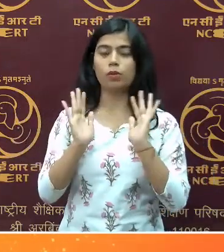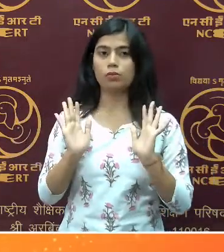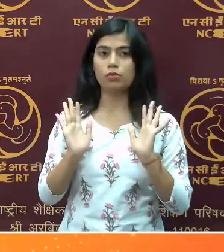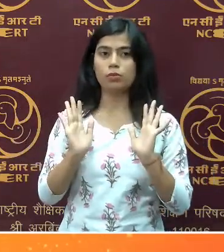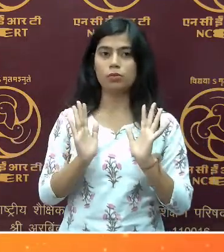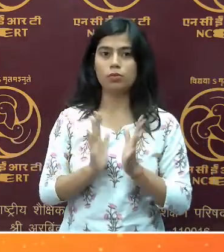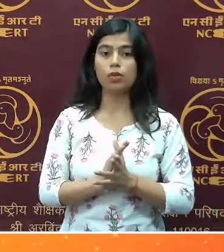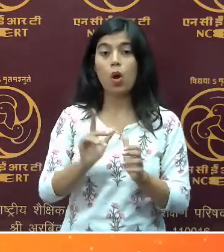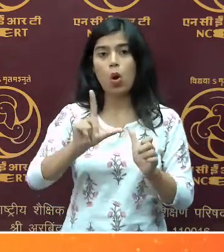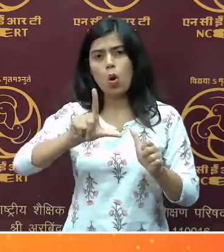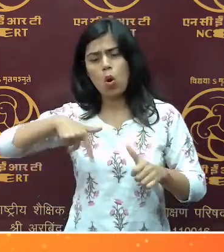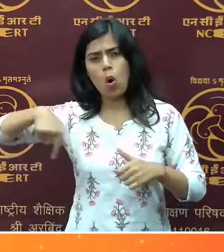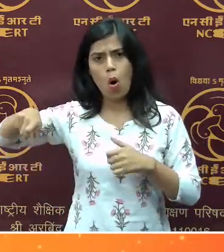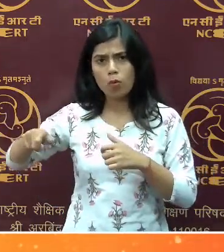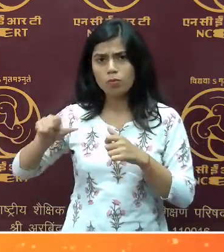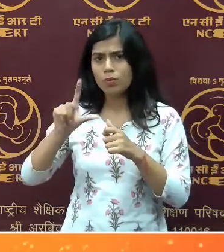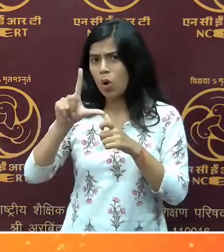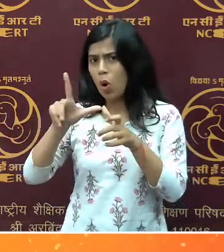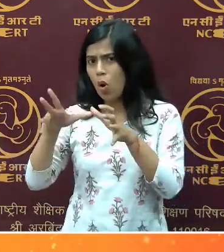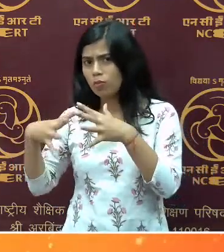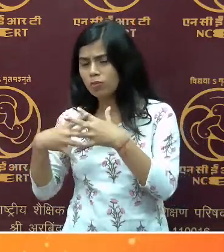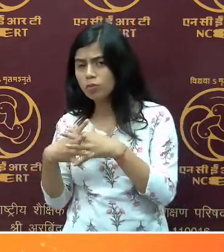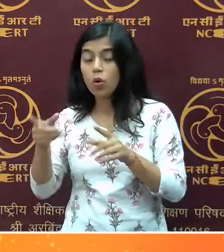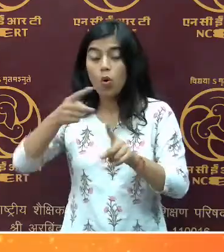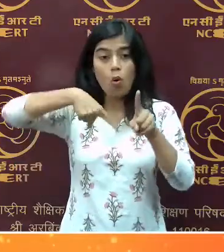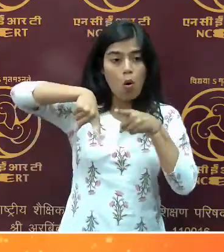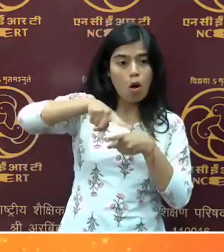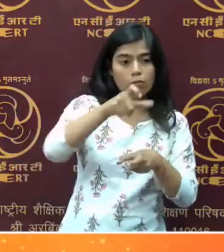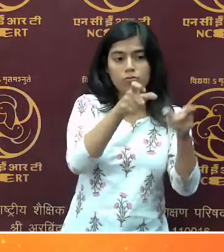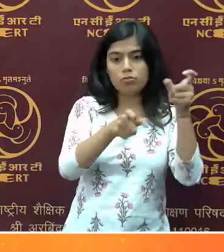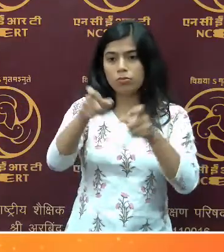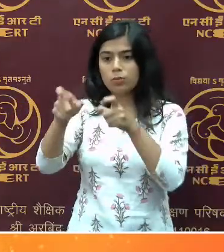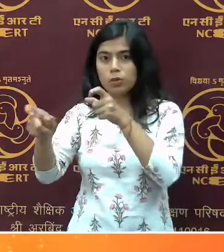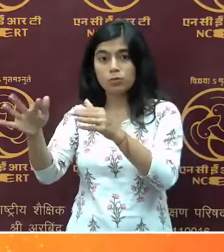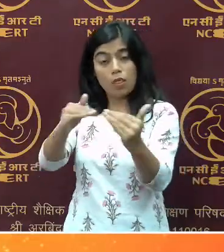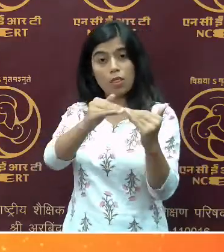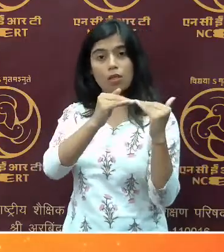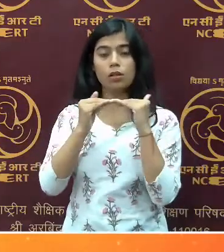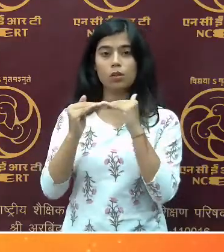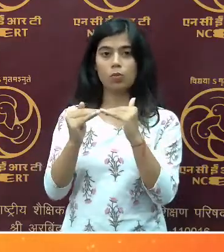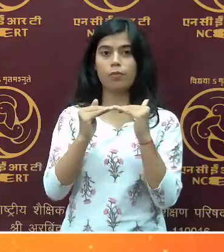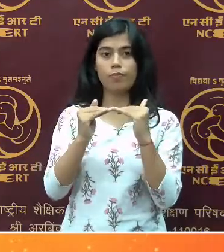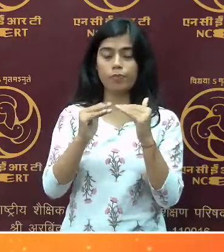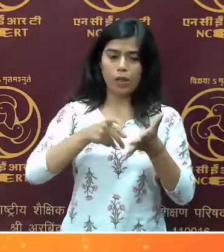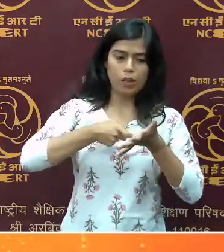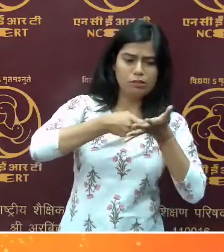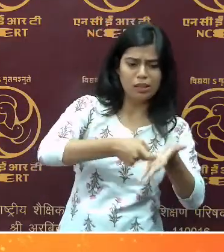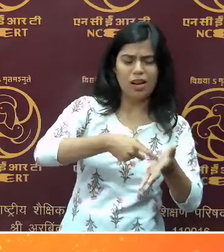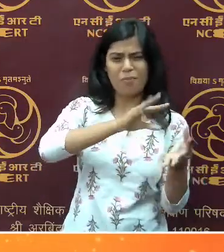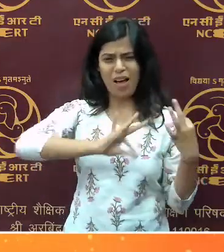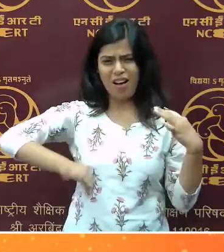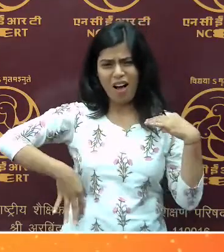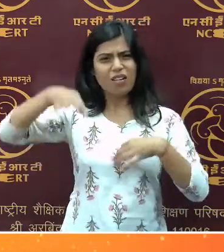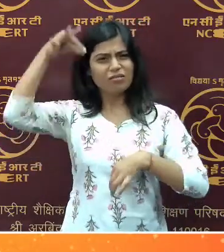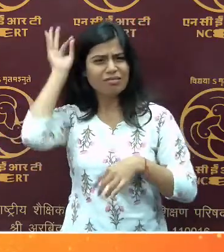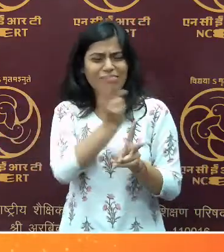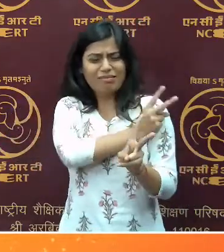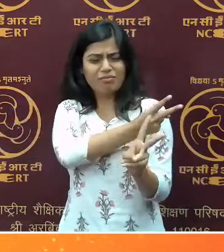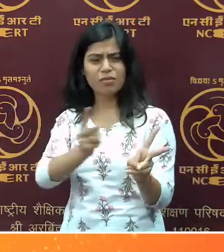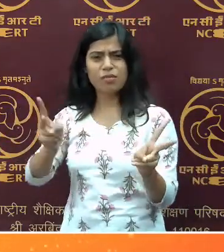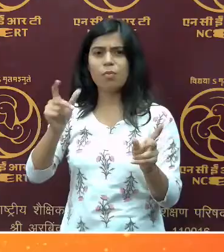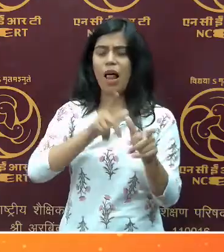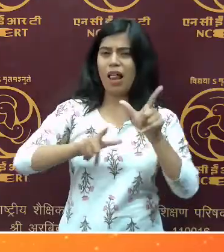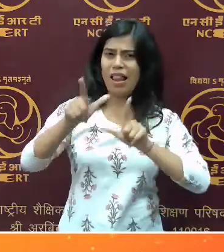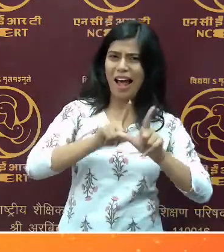means all the citizens of the nation will be treated equal irrespective of their caste, creed, place of birth,